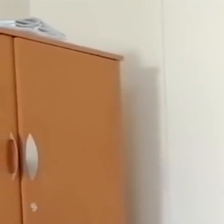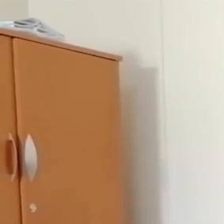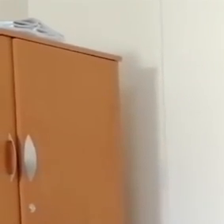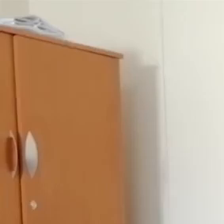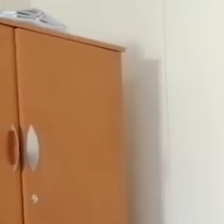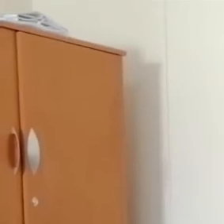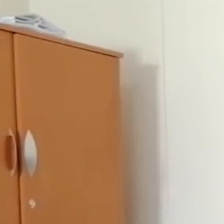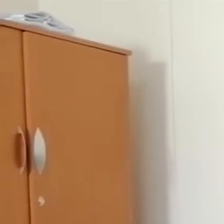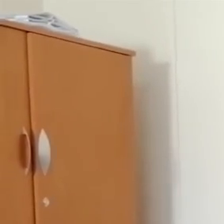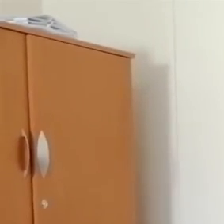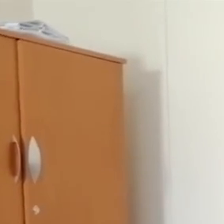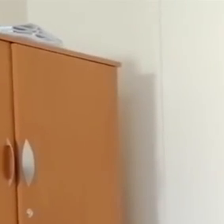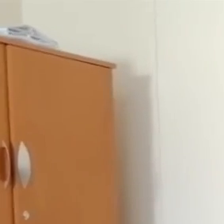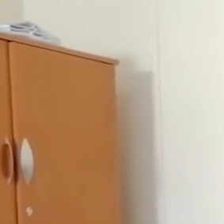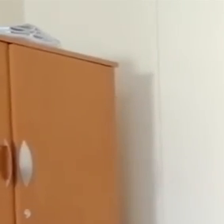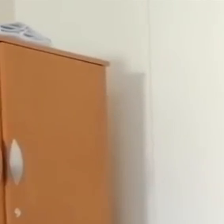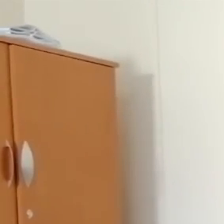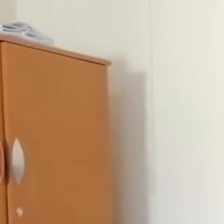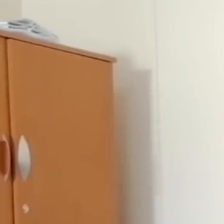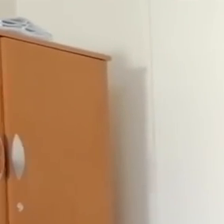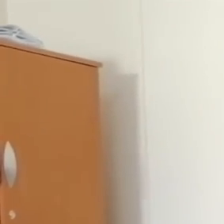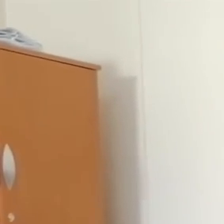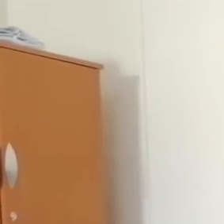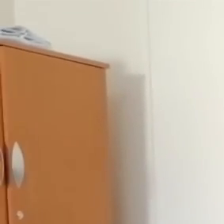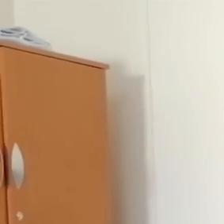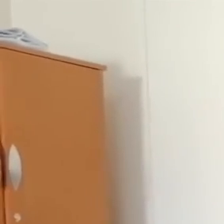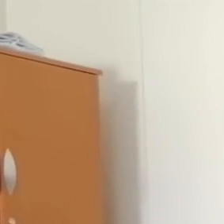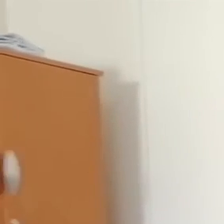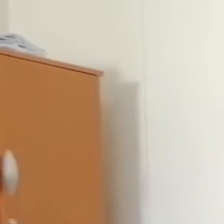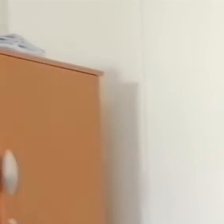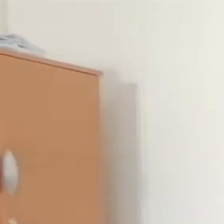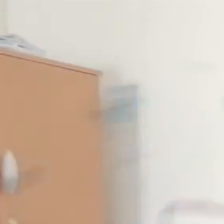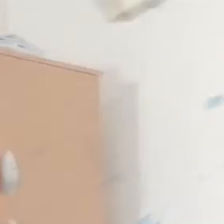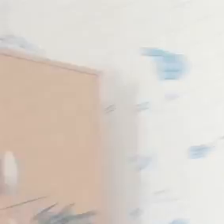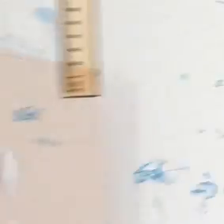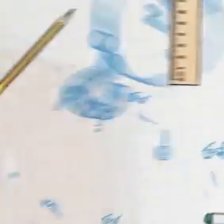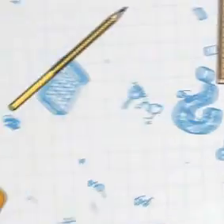get somewhere, at least during this time. Yes, perfect. Thank you so much, sir. All right. You're welcome.